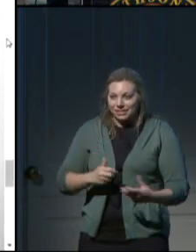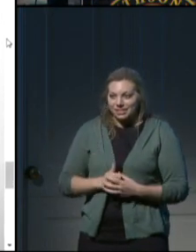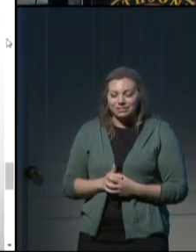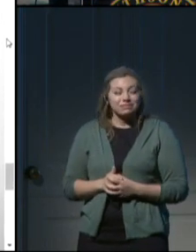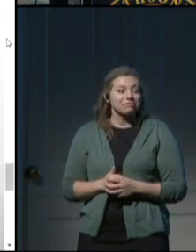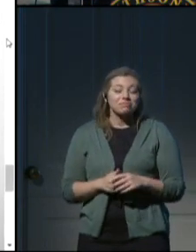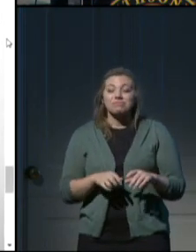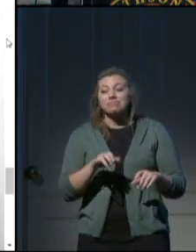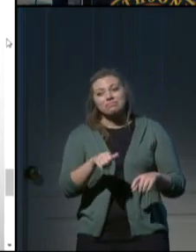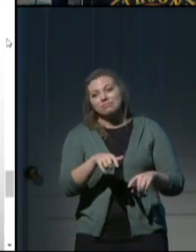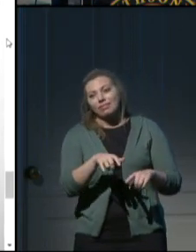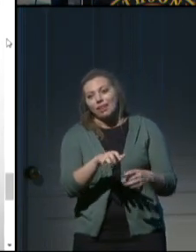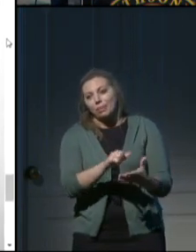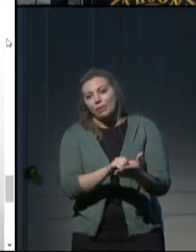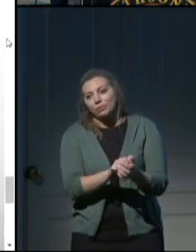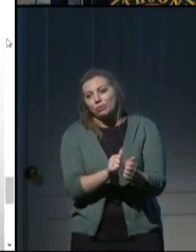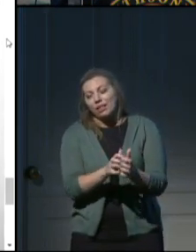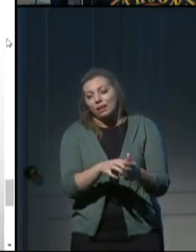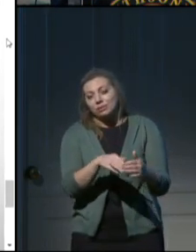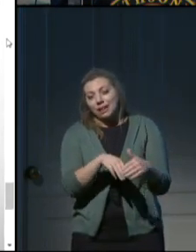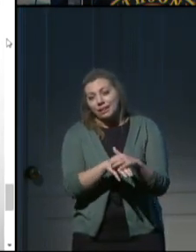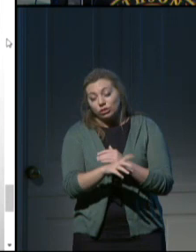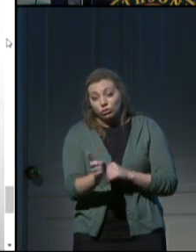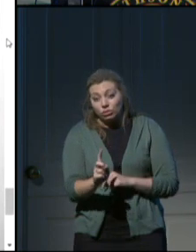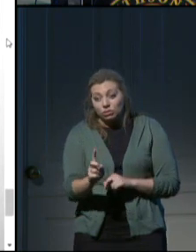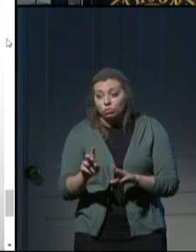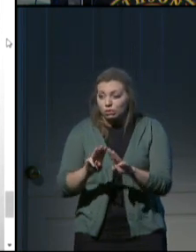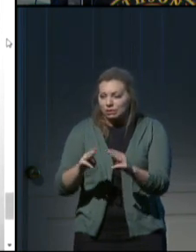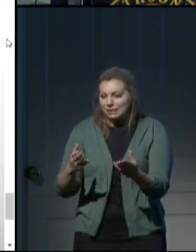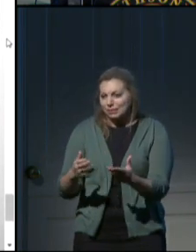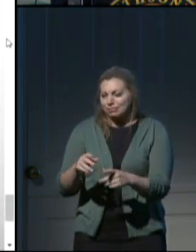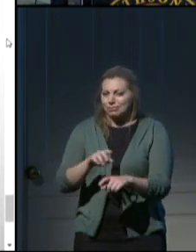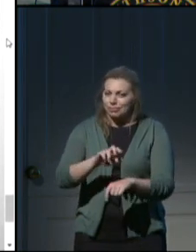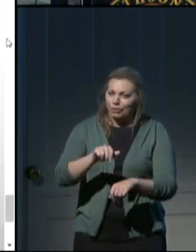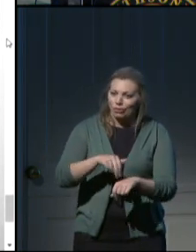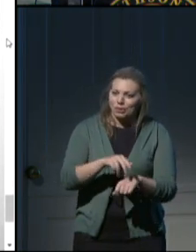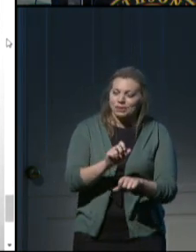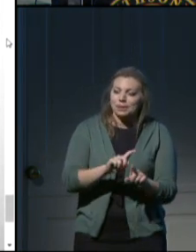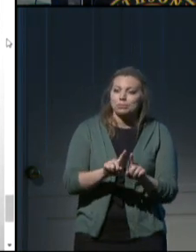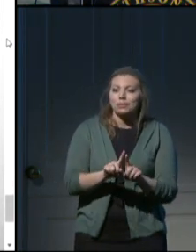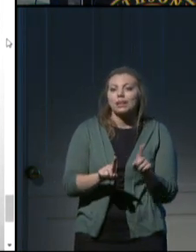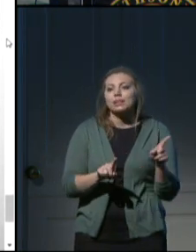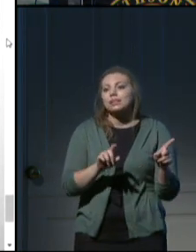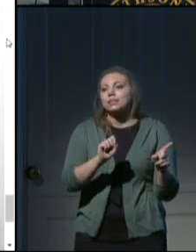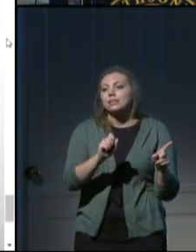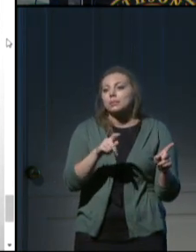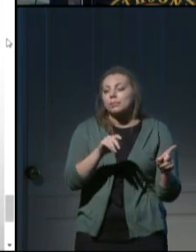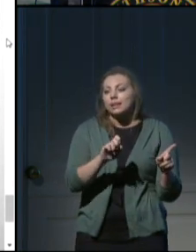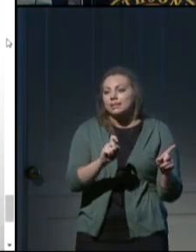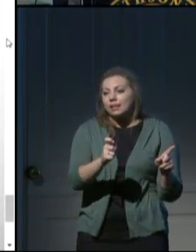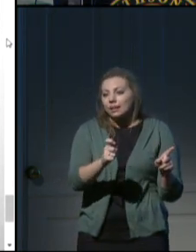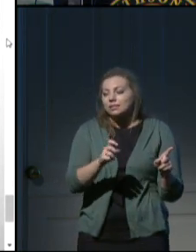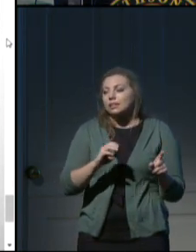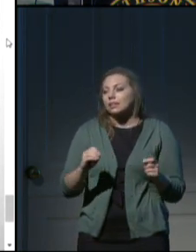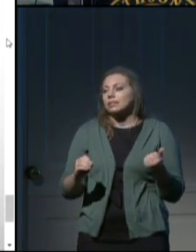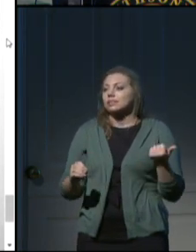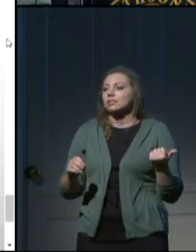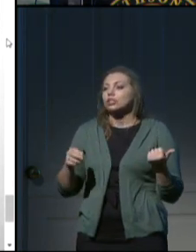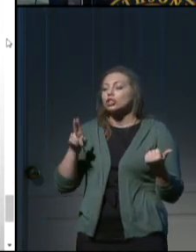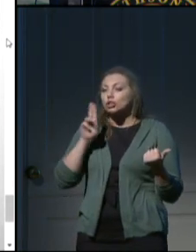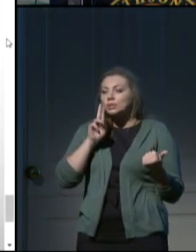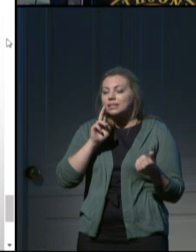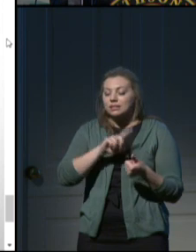happened without access, not just to the museums here, but to the suit at SpaceX and the suit at, in Houston and